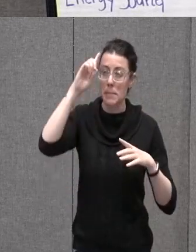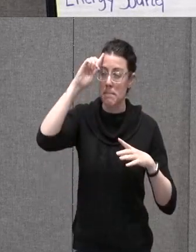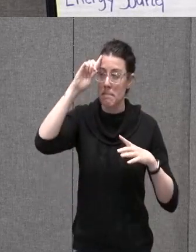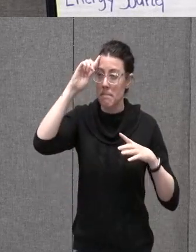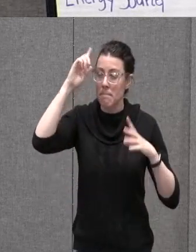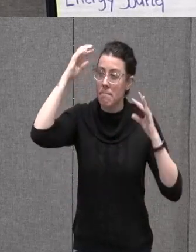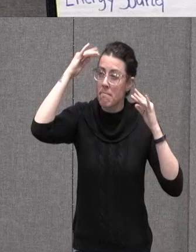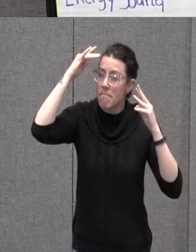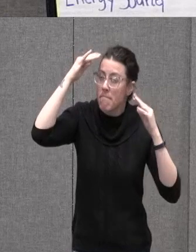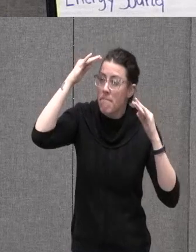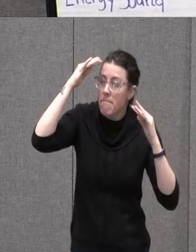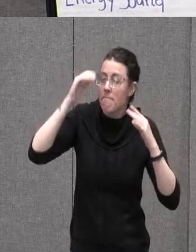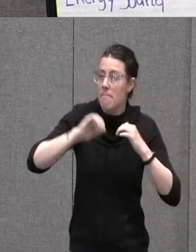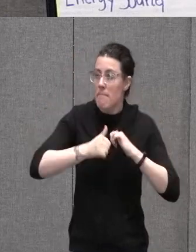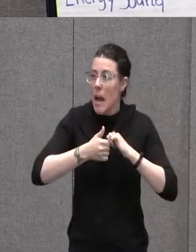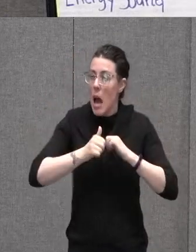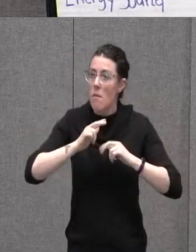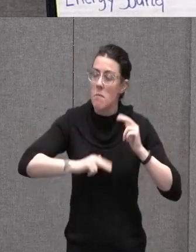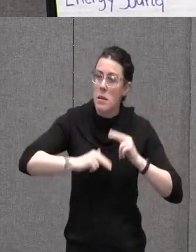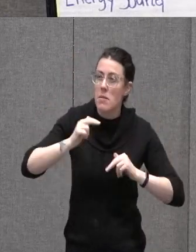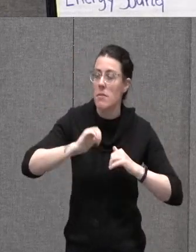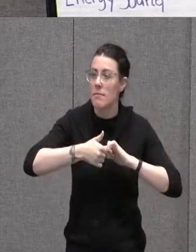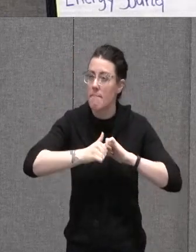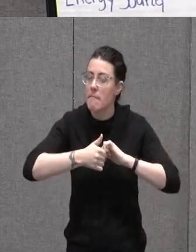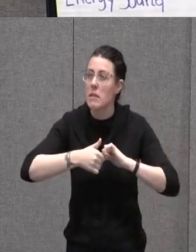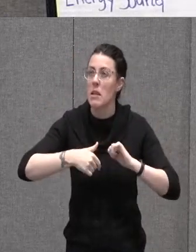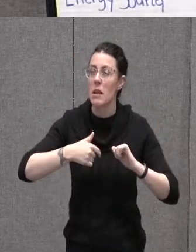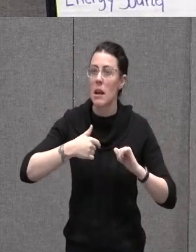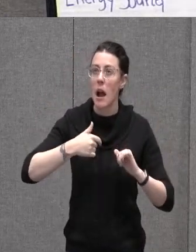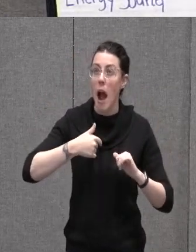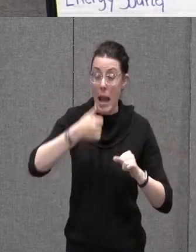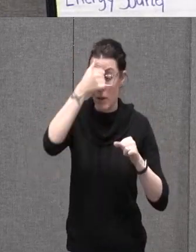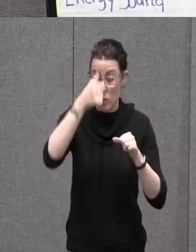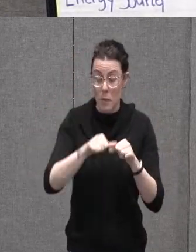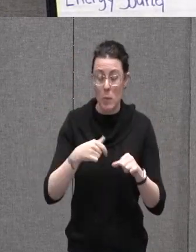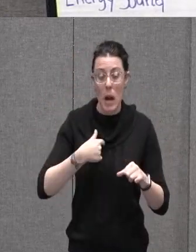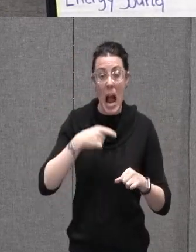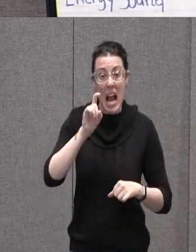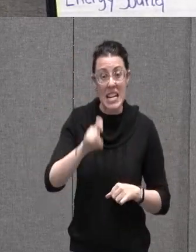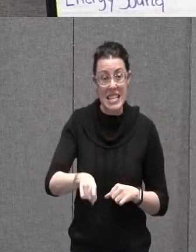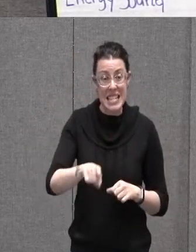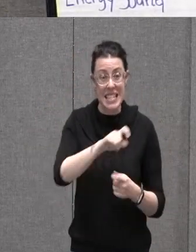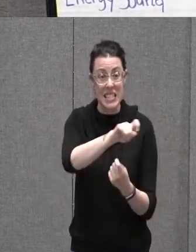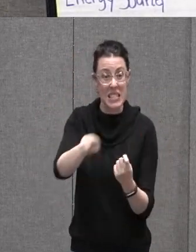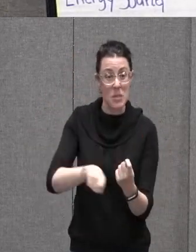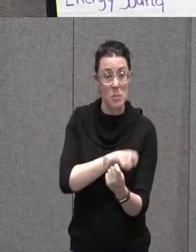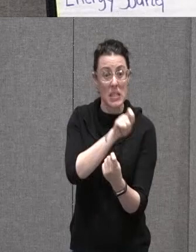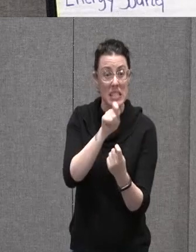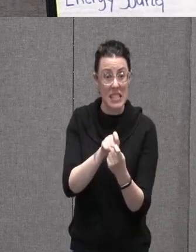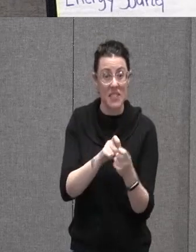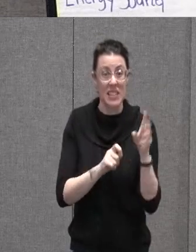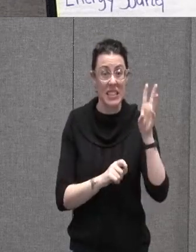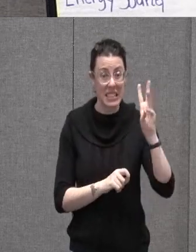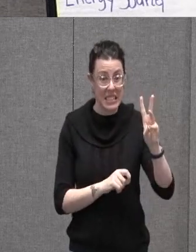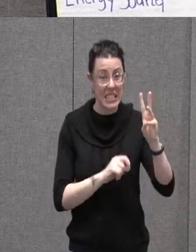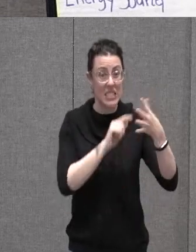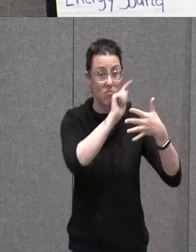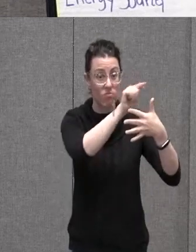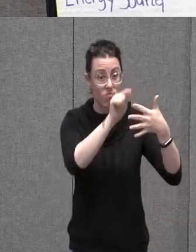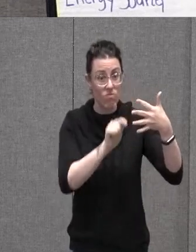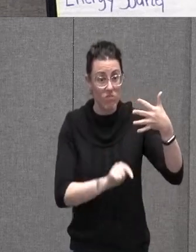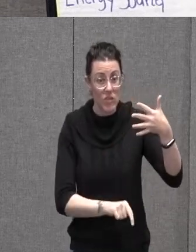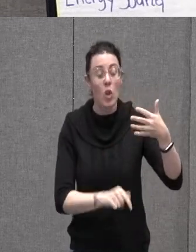robot, I can remember that I need these very specific 6 things to make my robot.